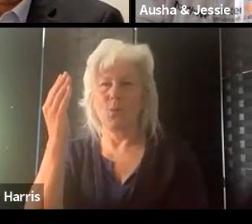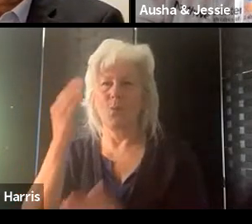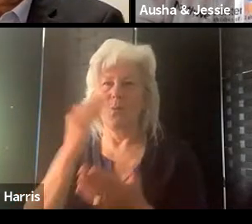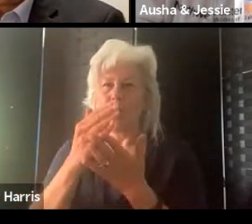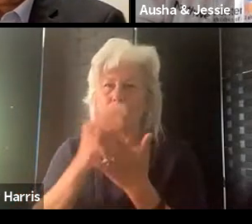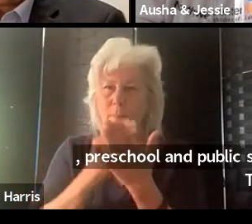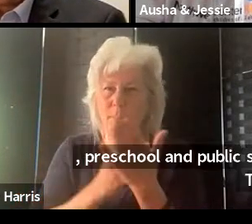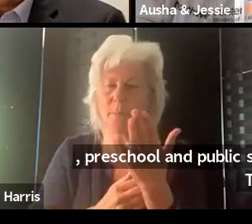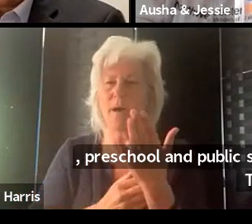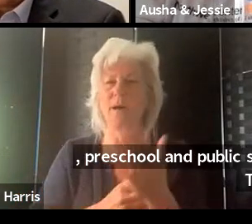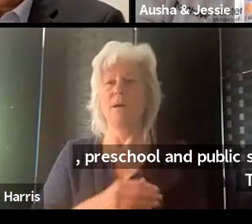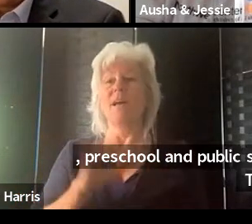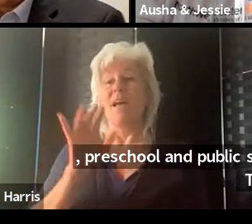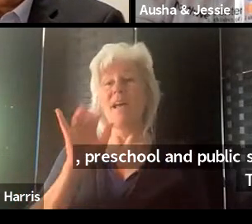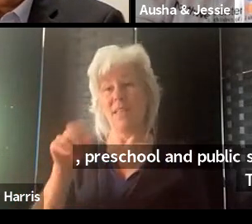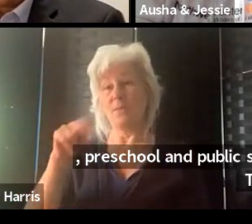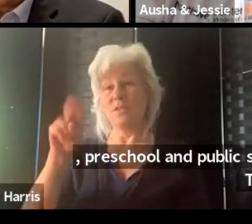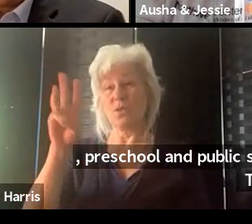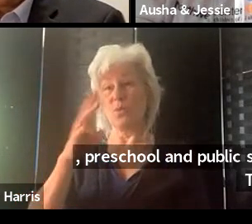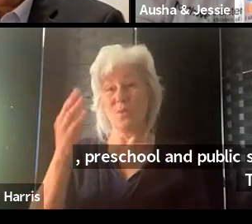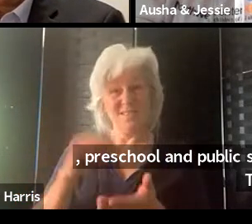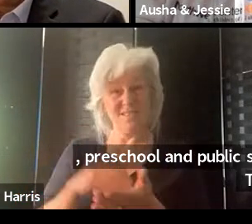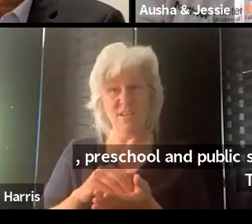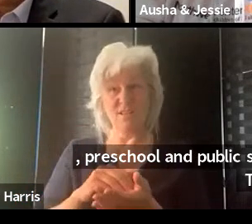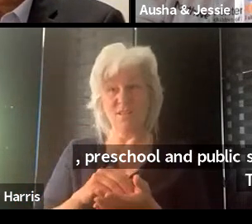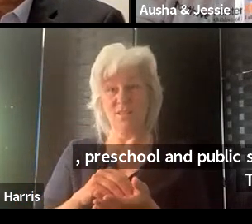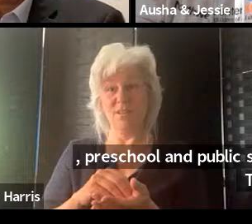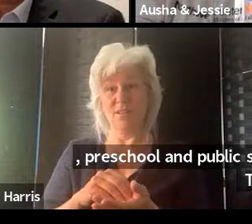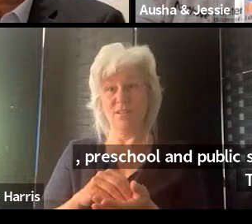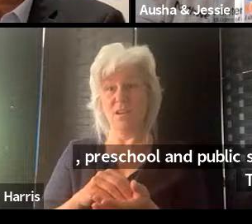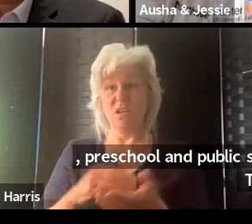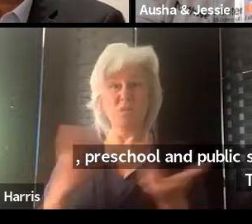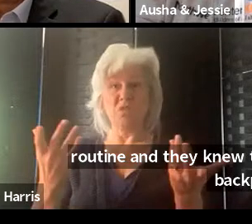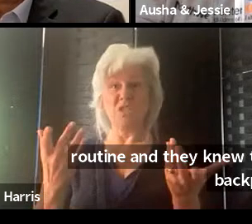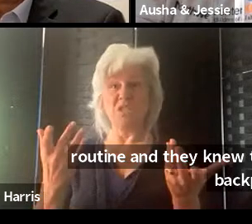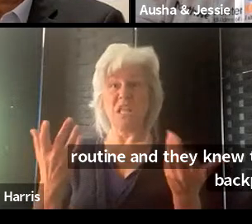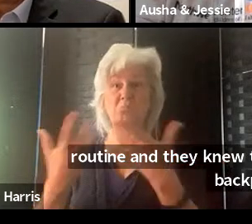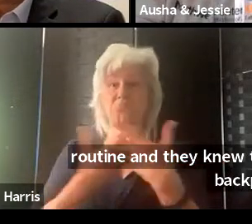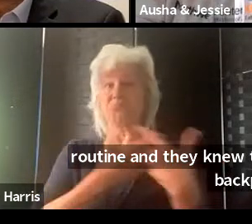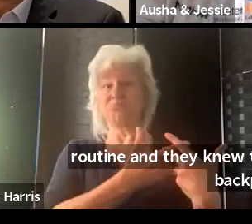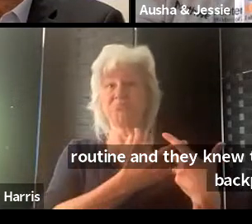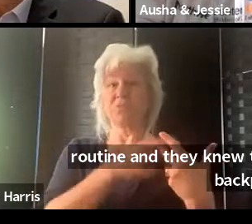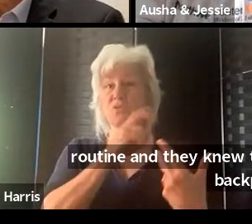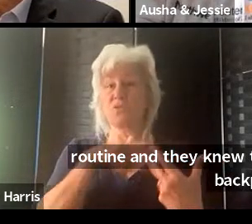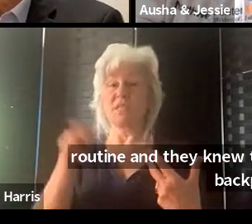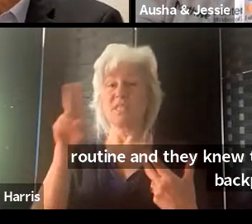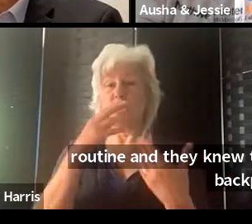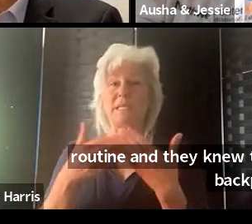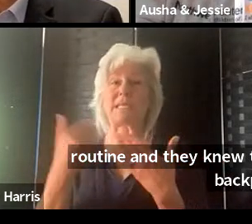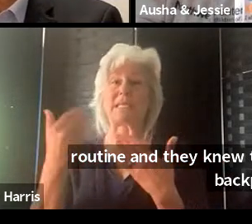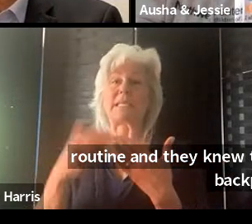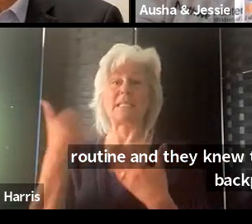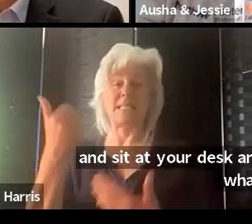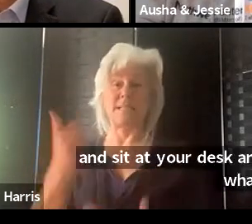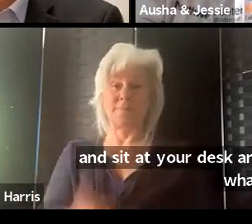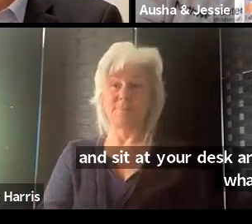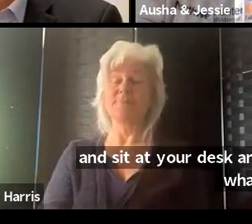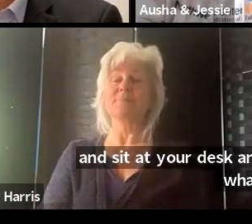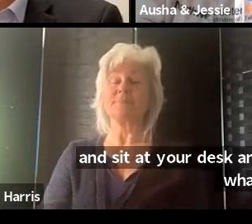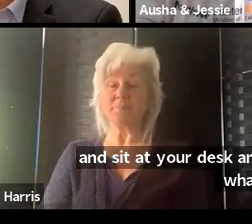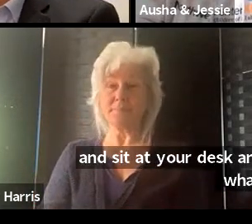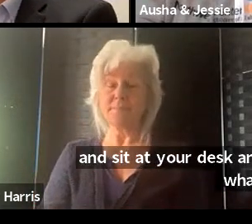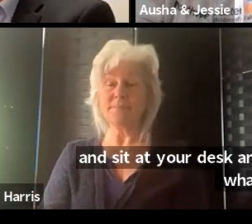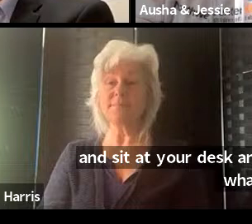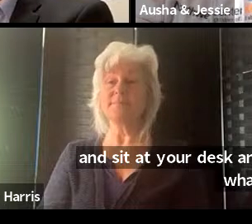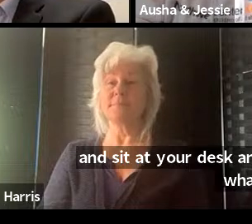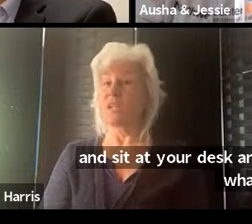did at the Northwest Center. And so it was just seamless. The transition really was easy for